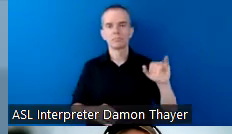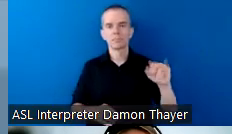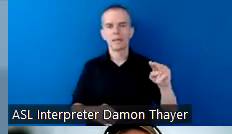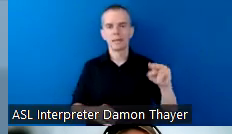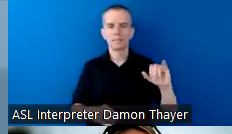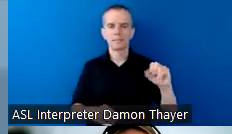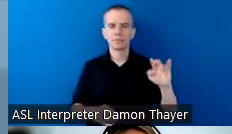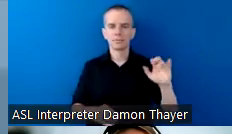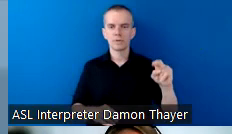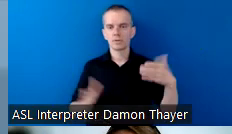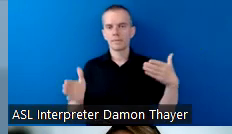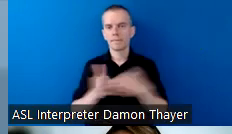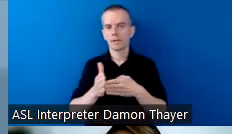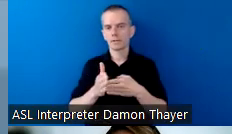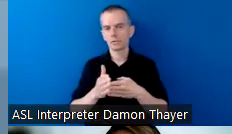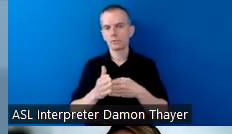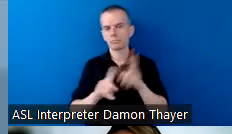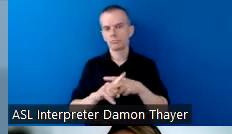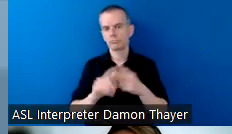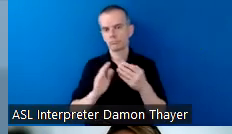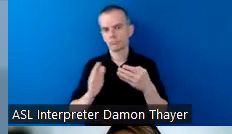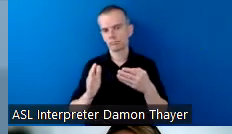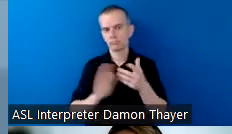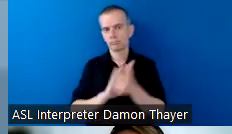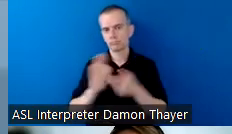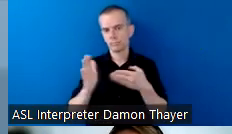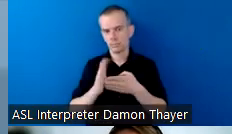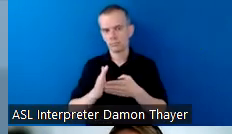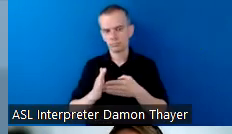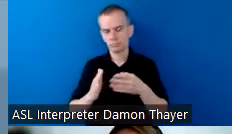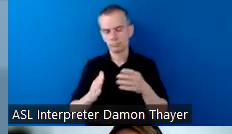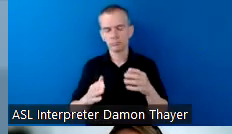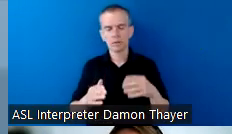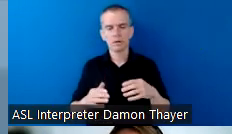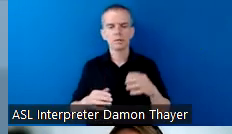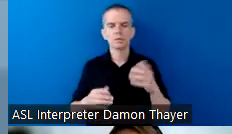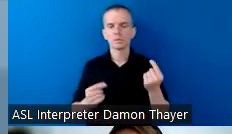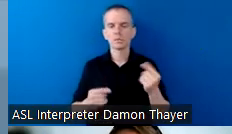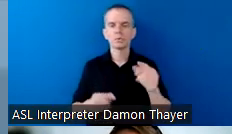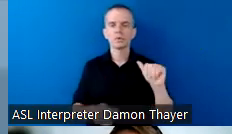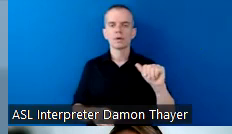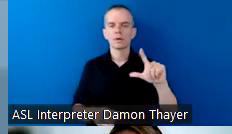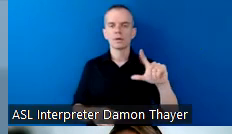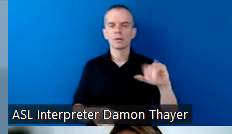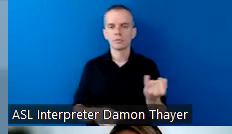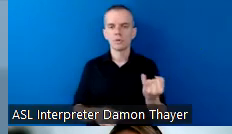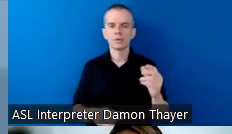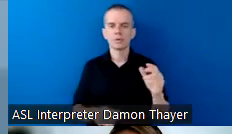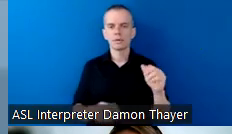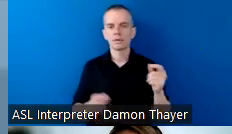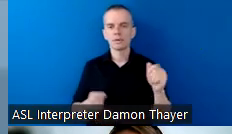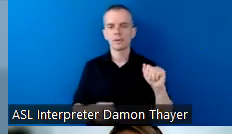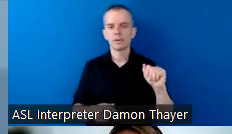those cases to a administrative law judge. And those cases are appealable to the